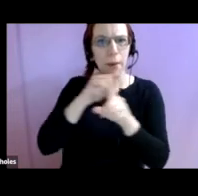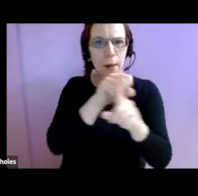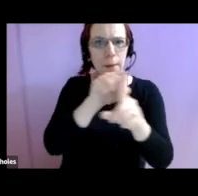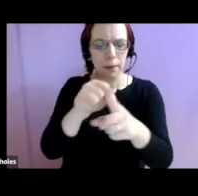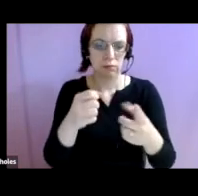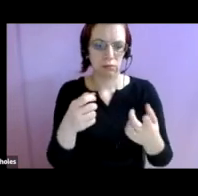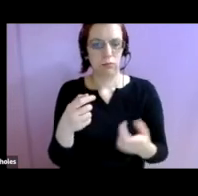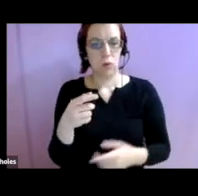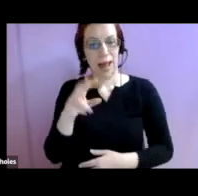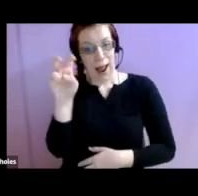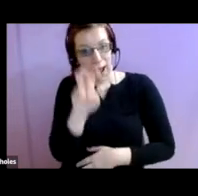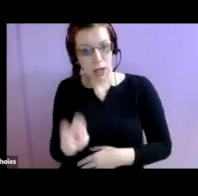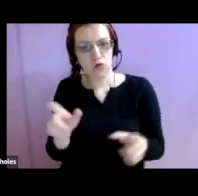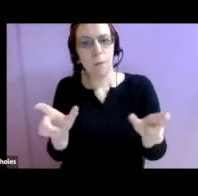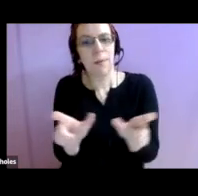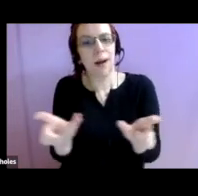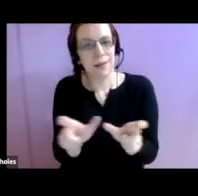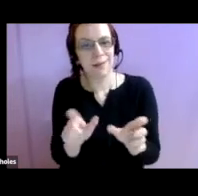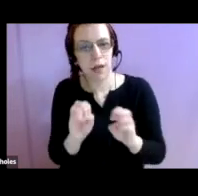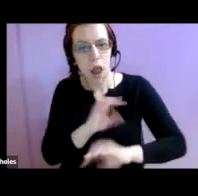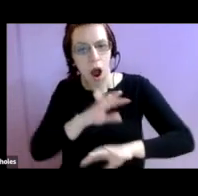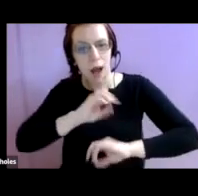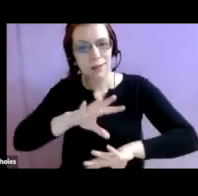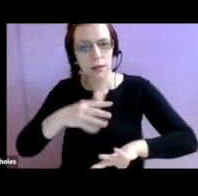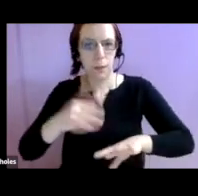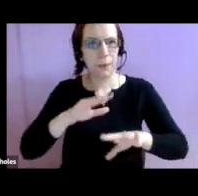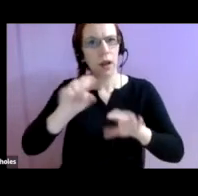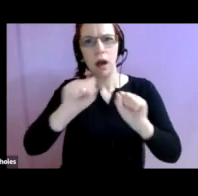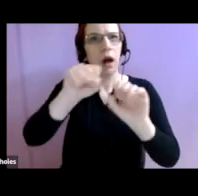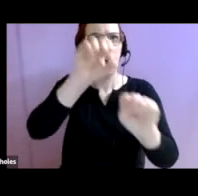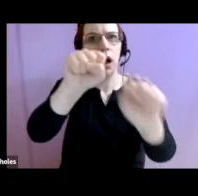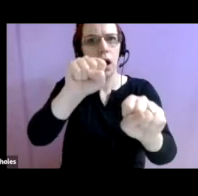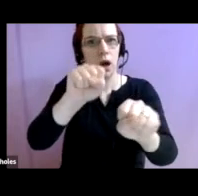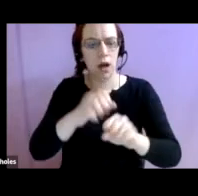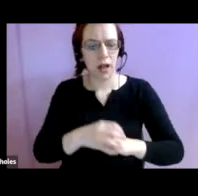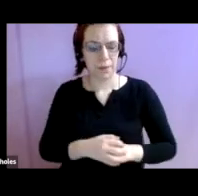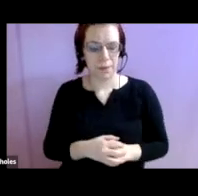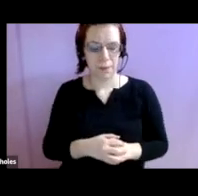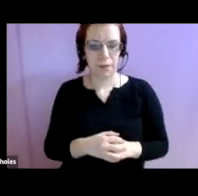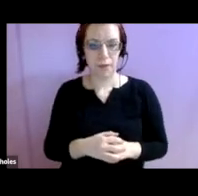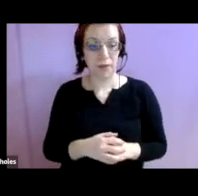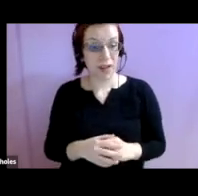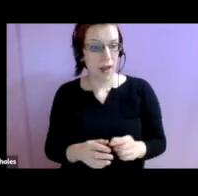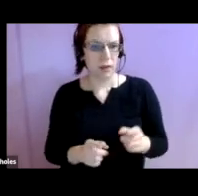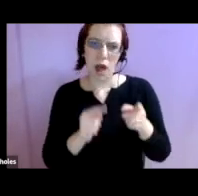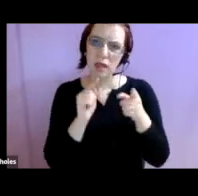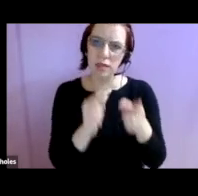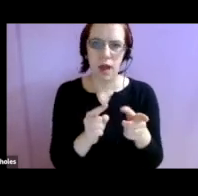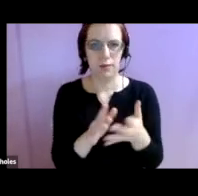electromagnetic light this time. And that allows us to do a remarkable amount of